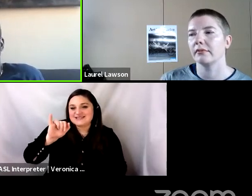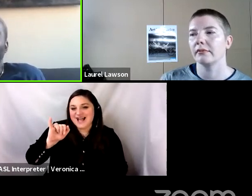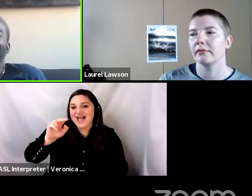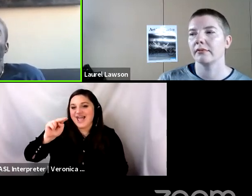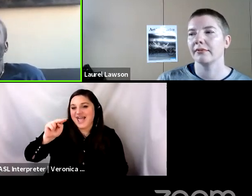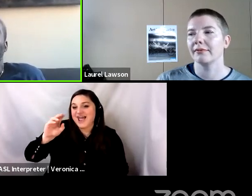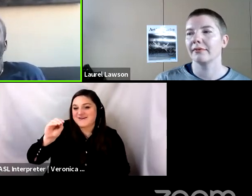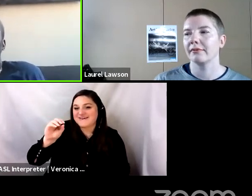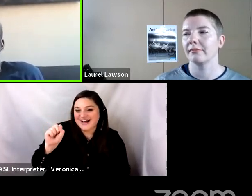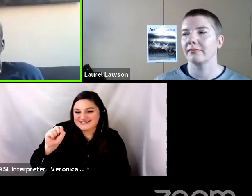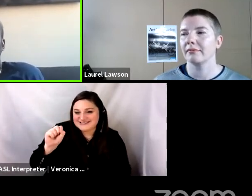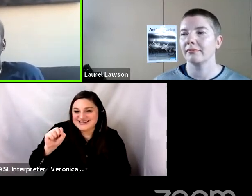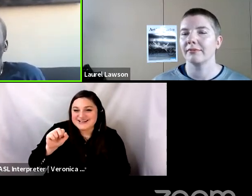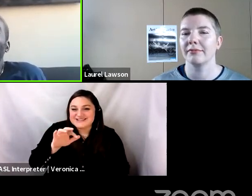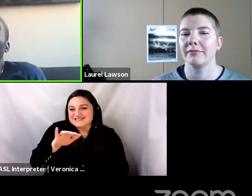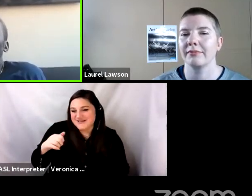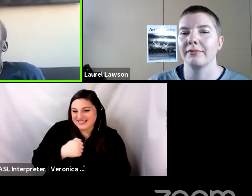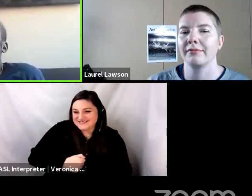Zavitanos.